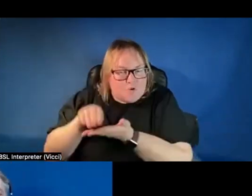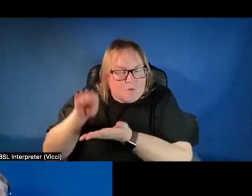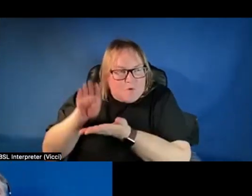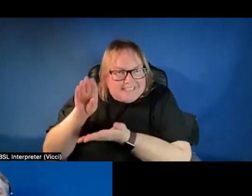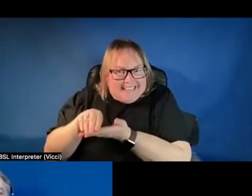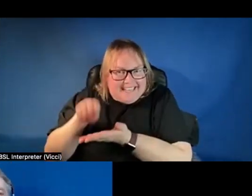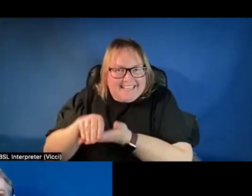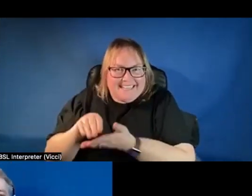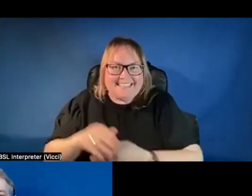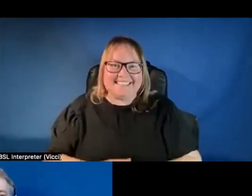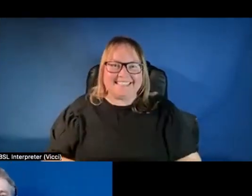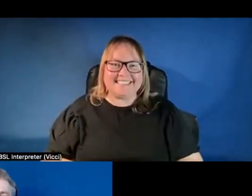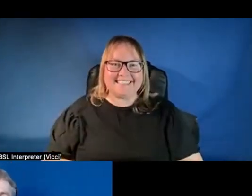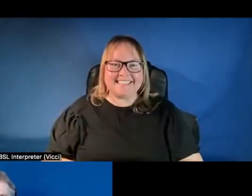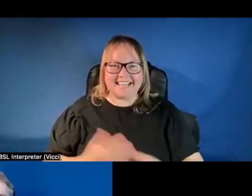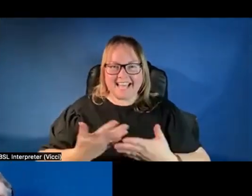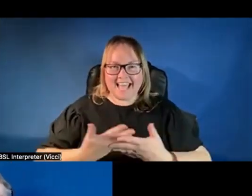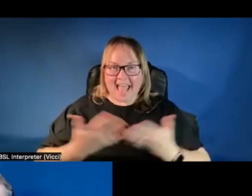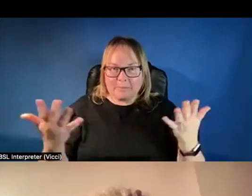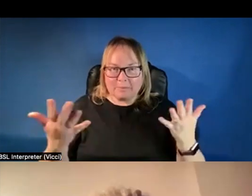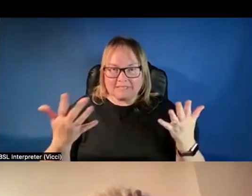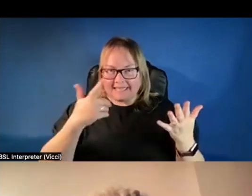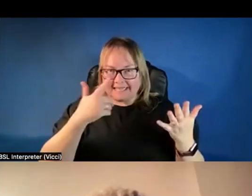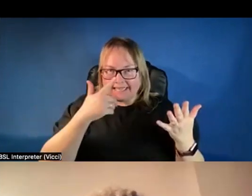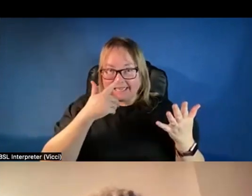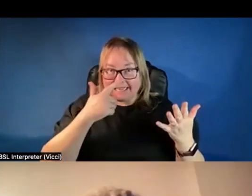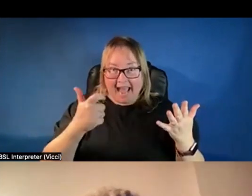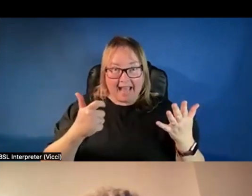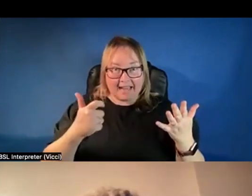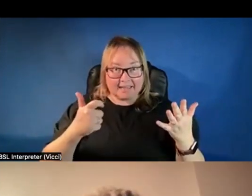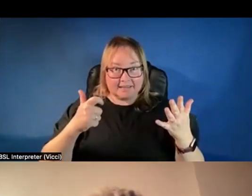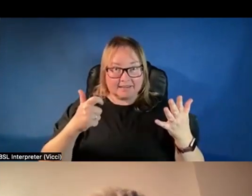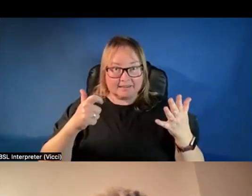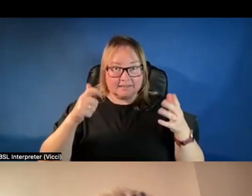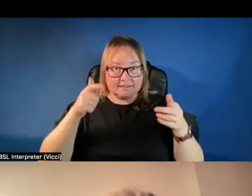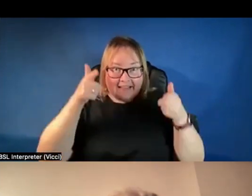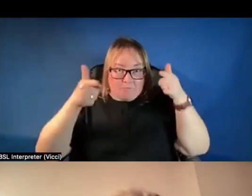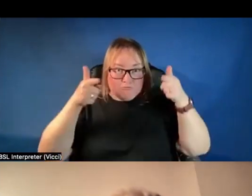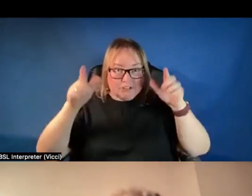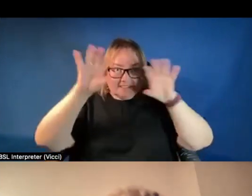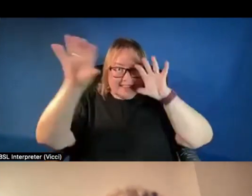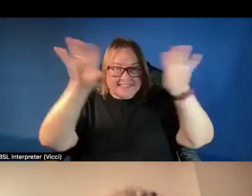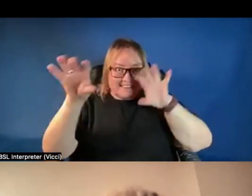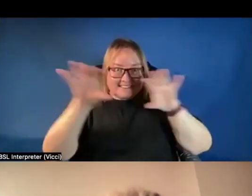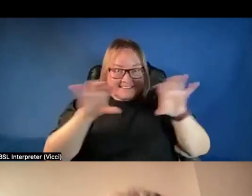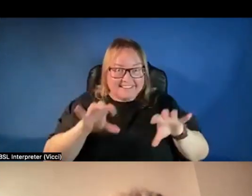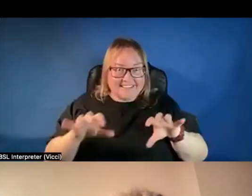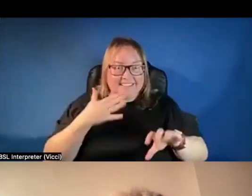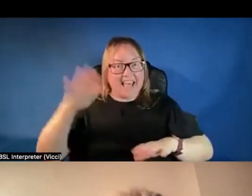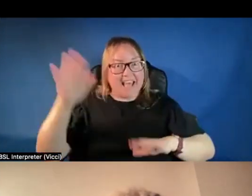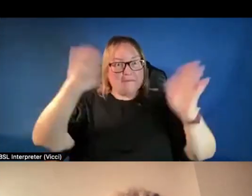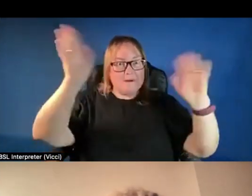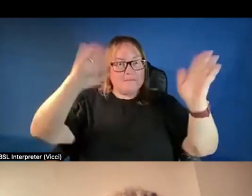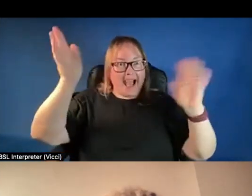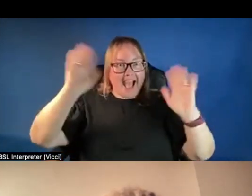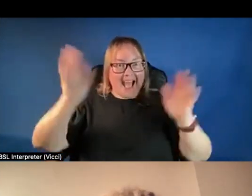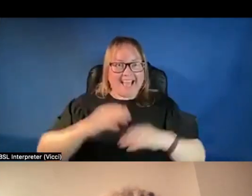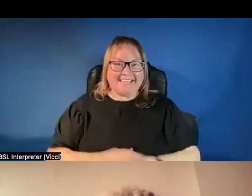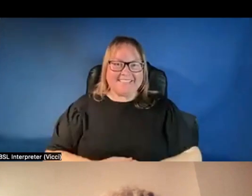And if you also, everybody else, want to turn on your camera just to say bye, then please feel free to do so. Otherwise,